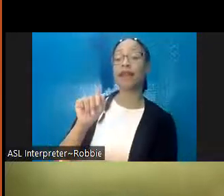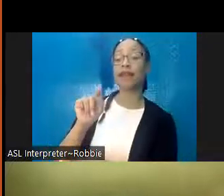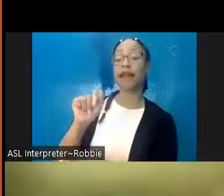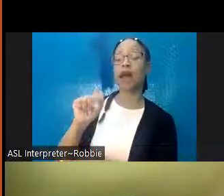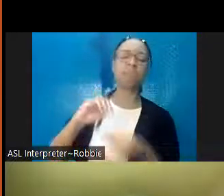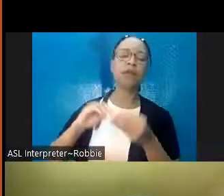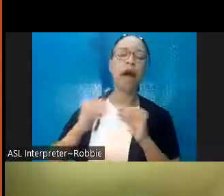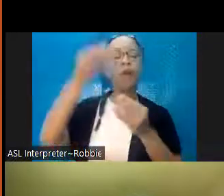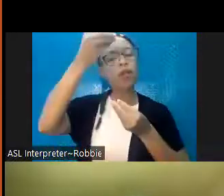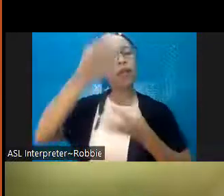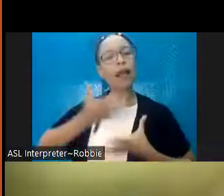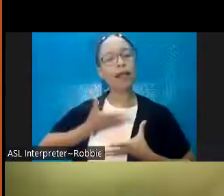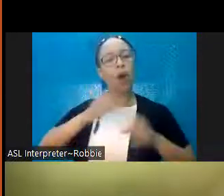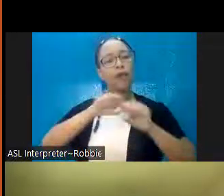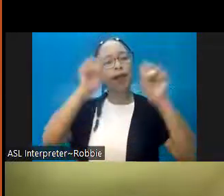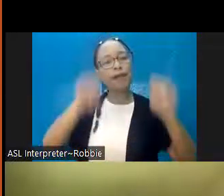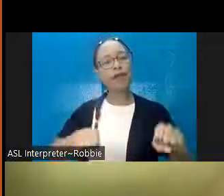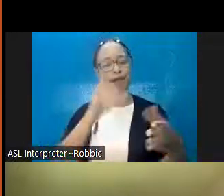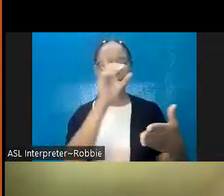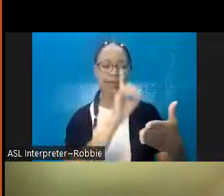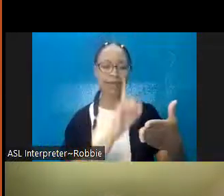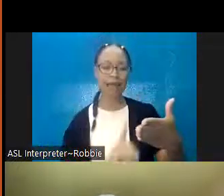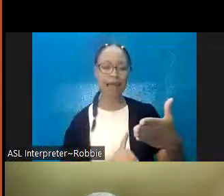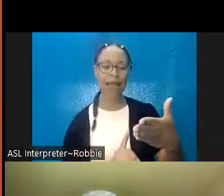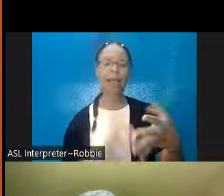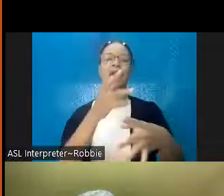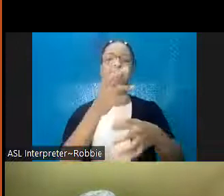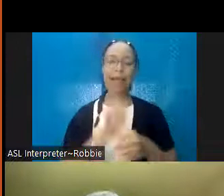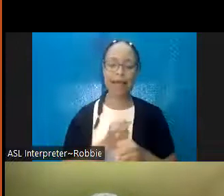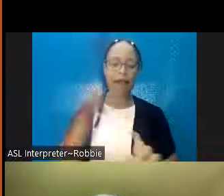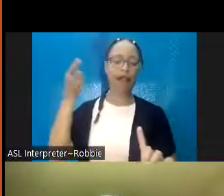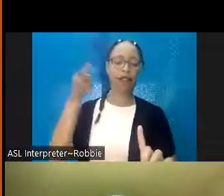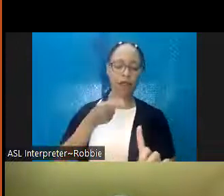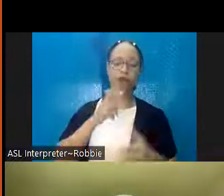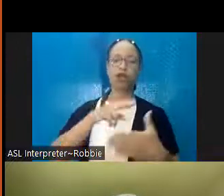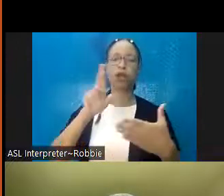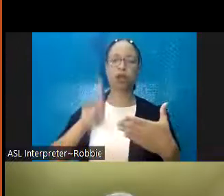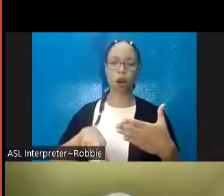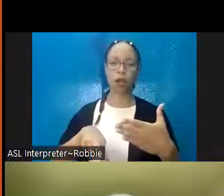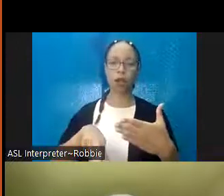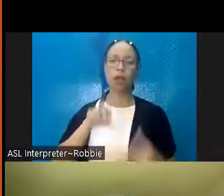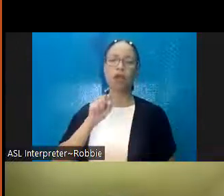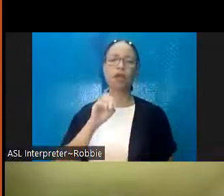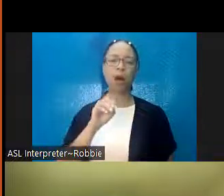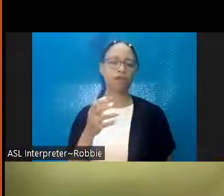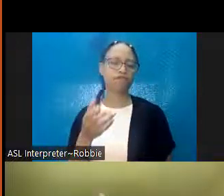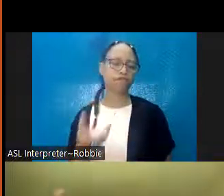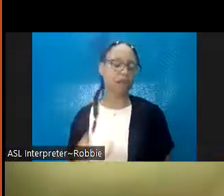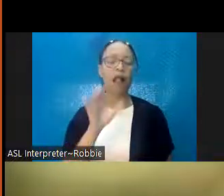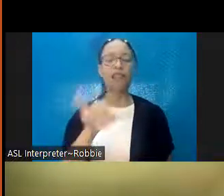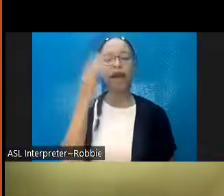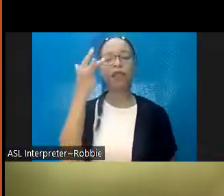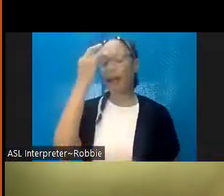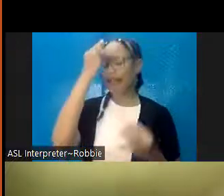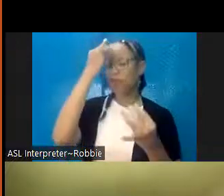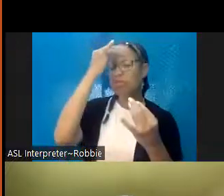us that that system design is designed to get these results, right? So we can look at it from, and this is why even